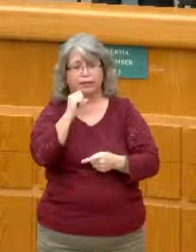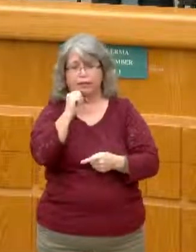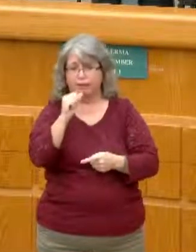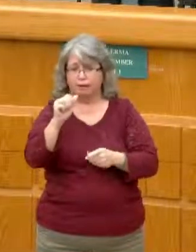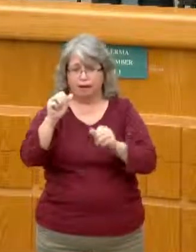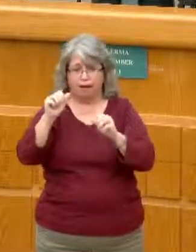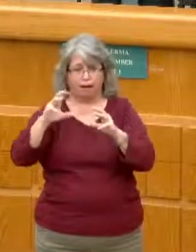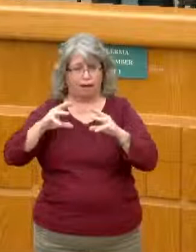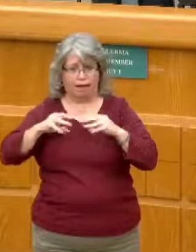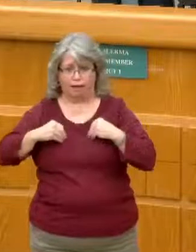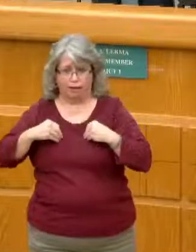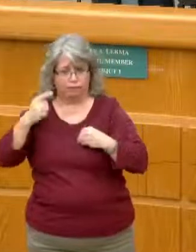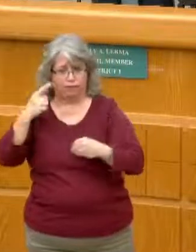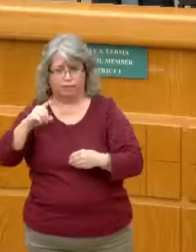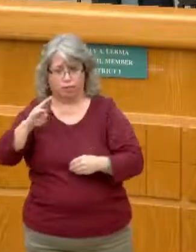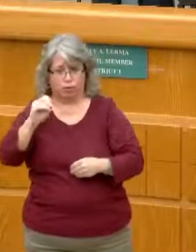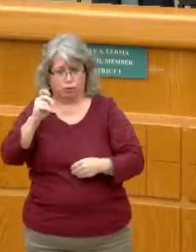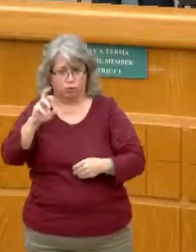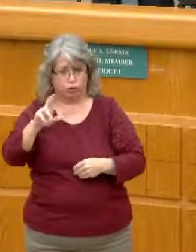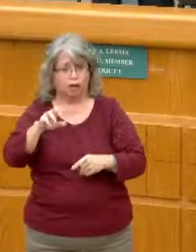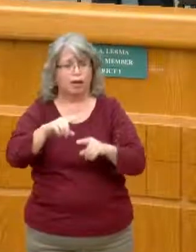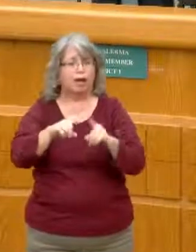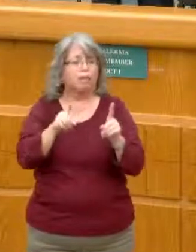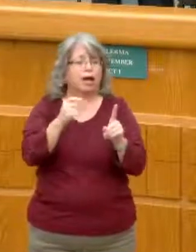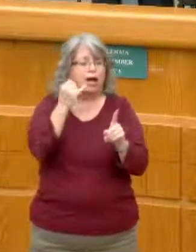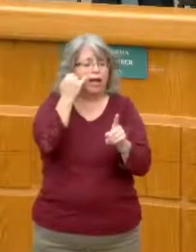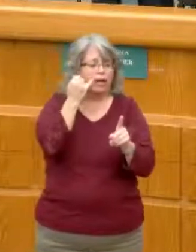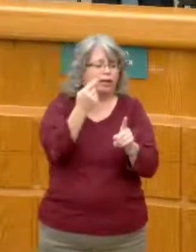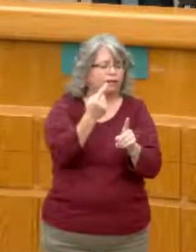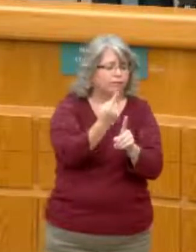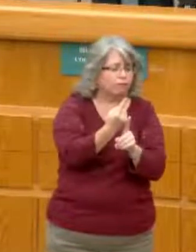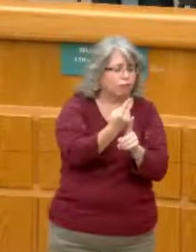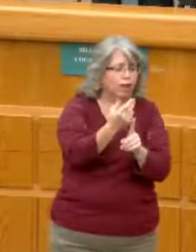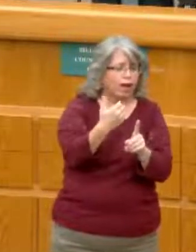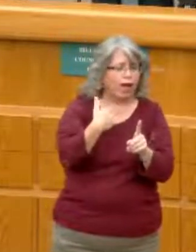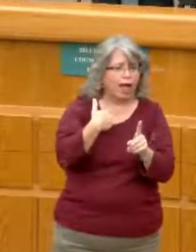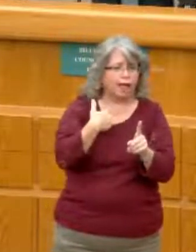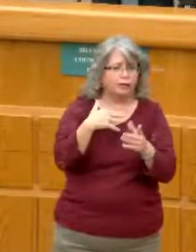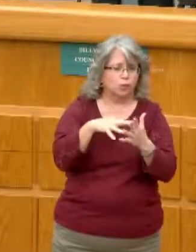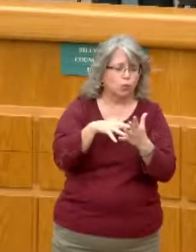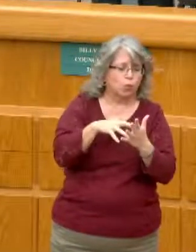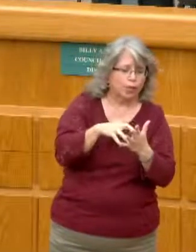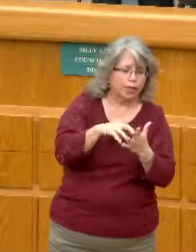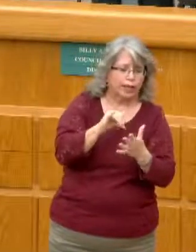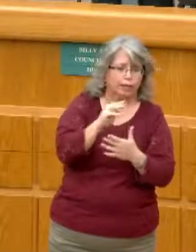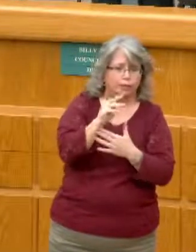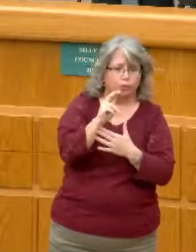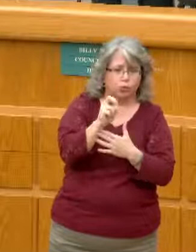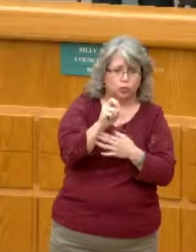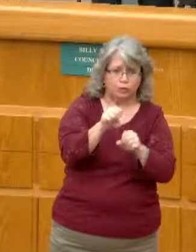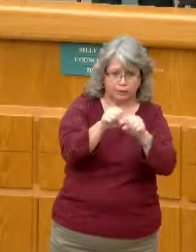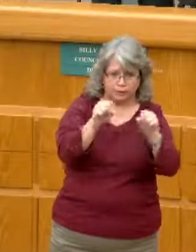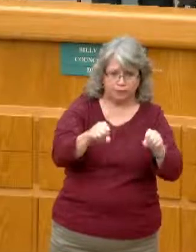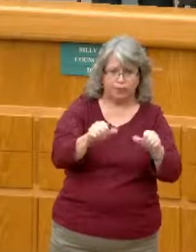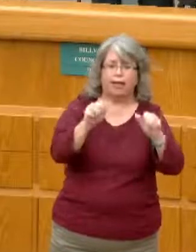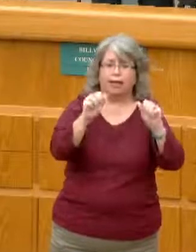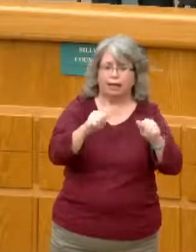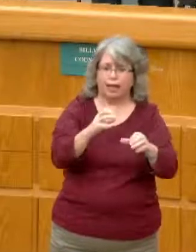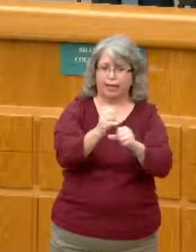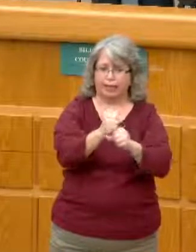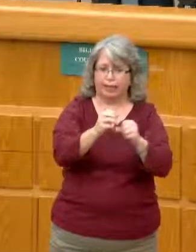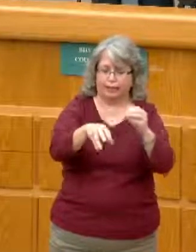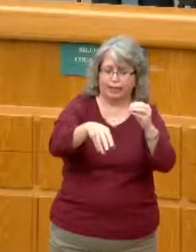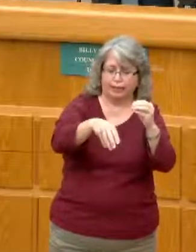dose. So in the event that person is immunocompromised or has a weakened immune system, they are eligible for an additional